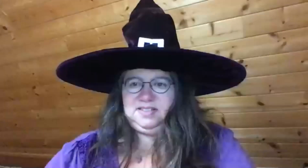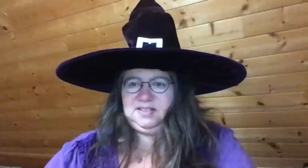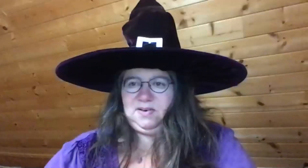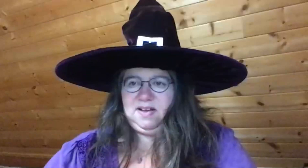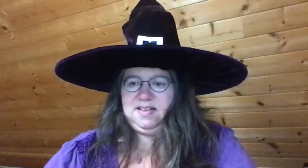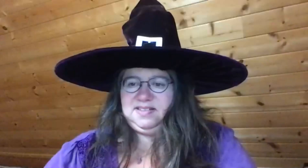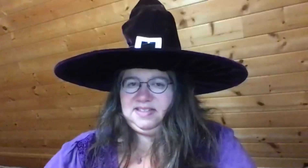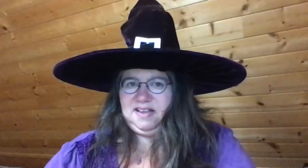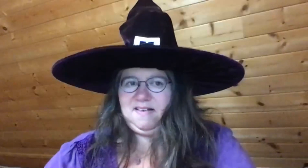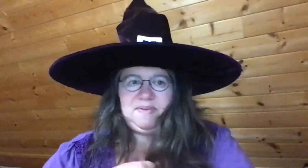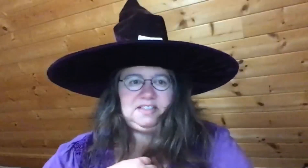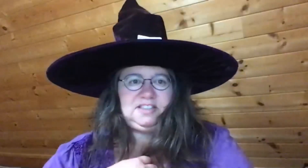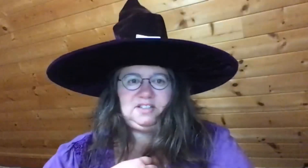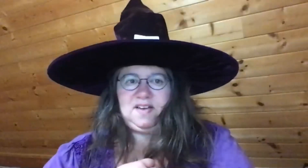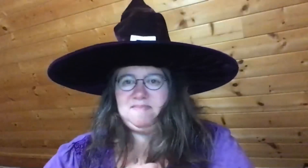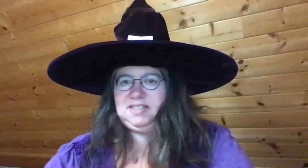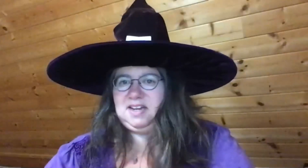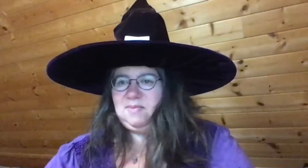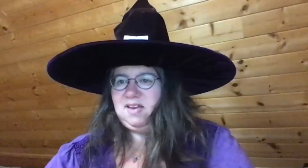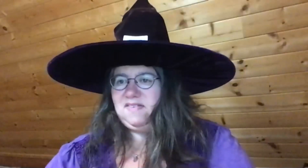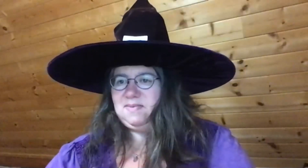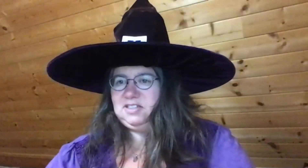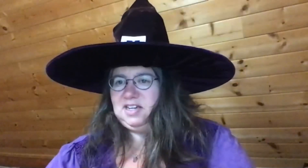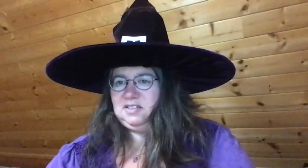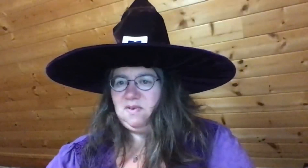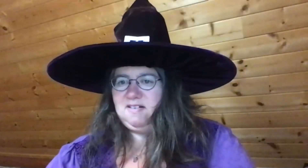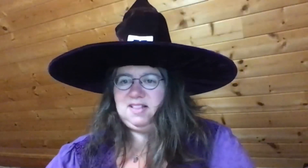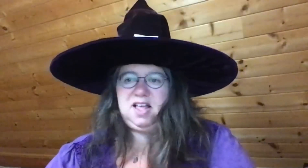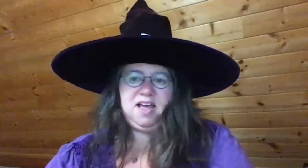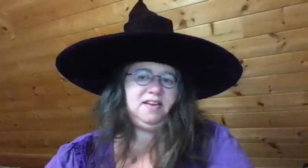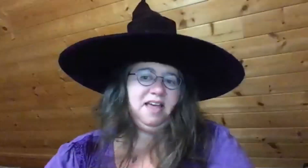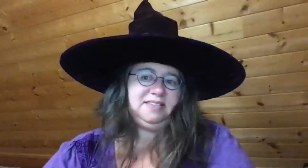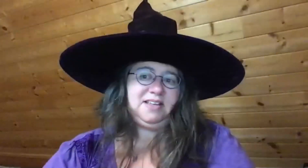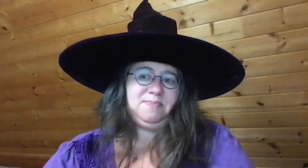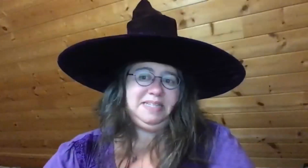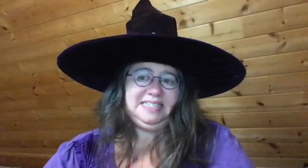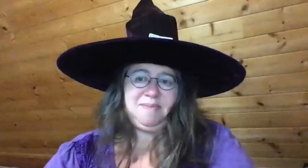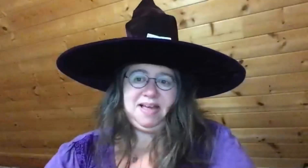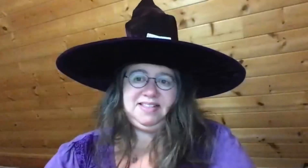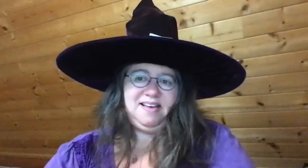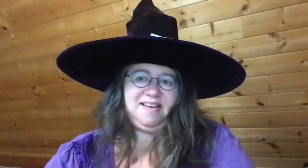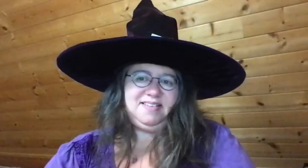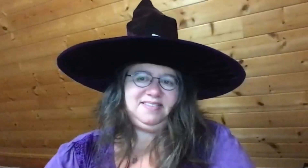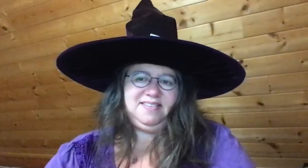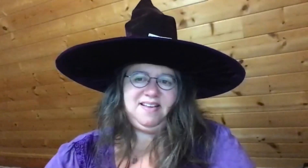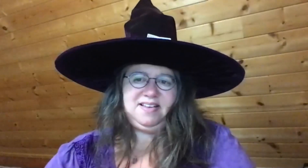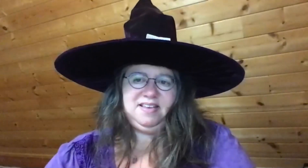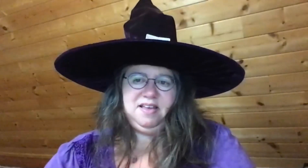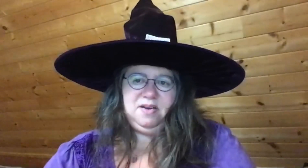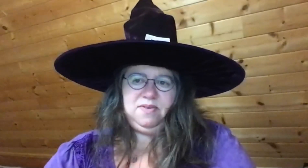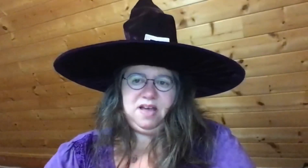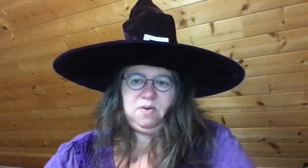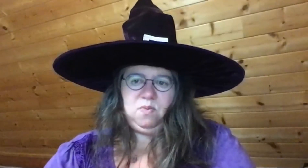Thank you, Satora. All right, practitioners, if I missed anyone, if anyone changed order in line, just go, please get back in line. All